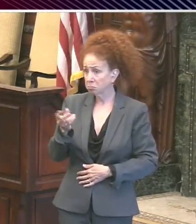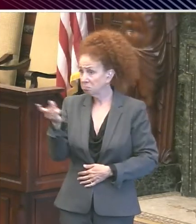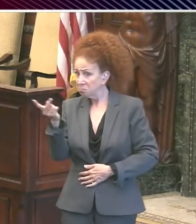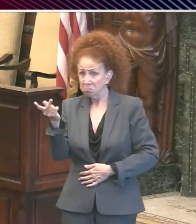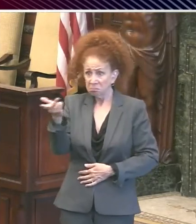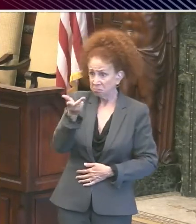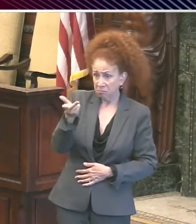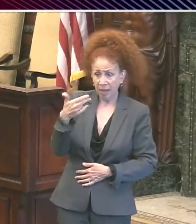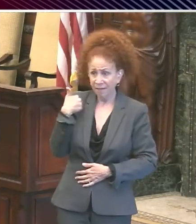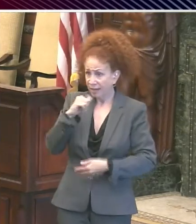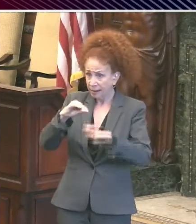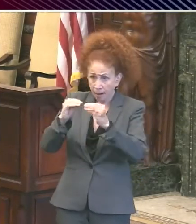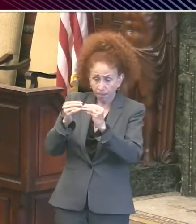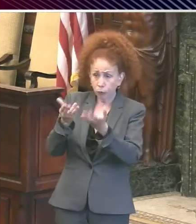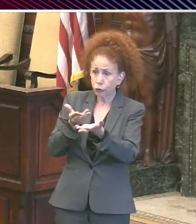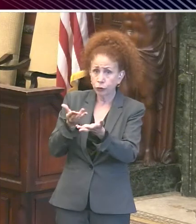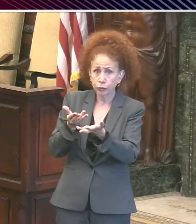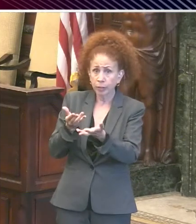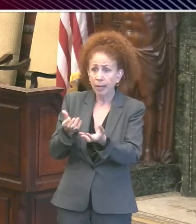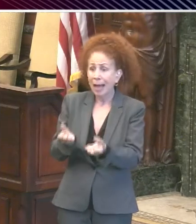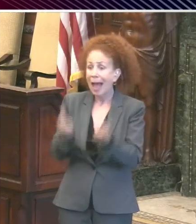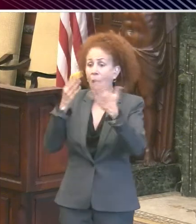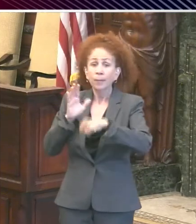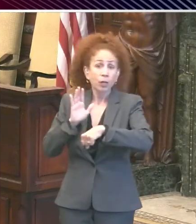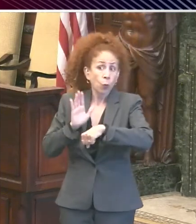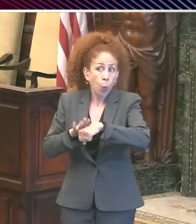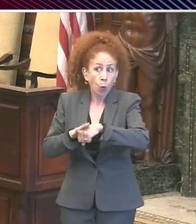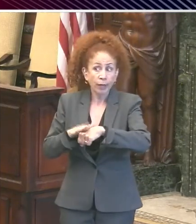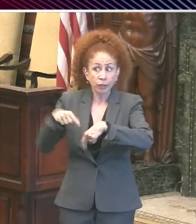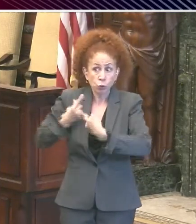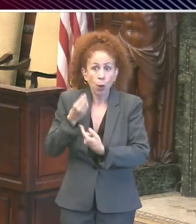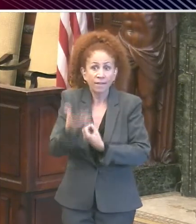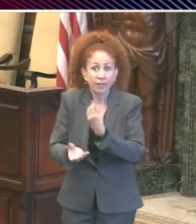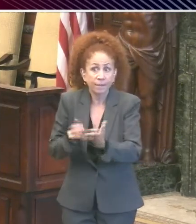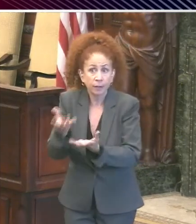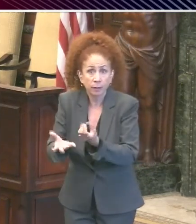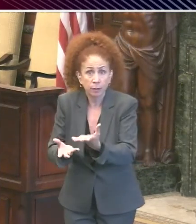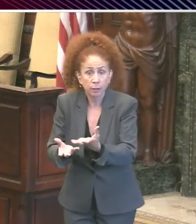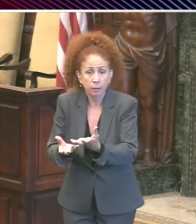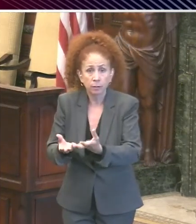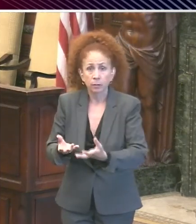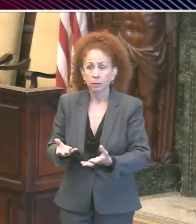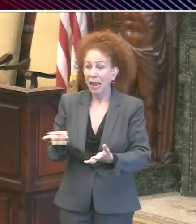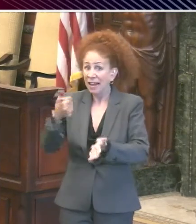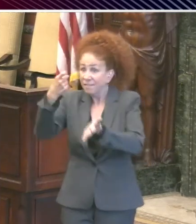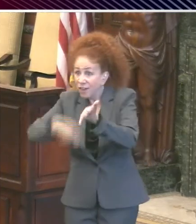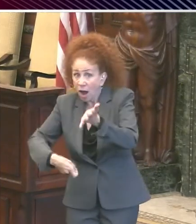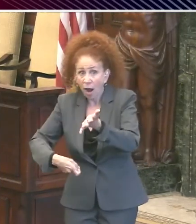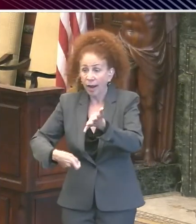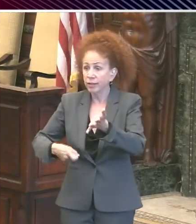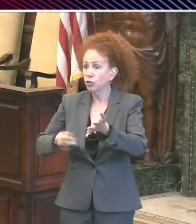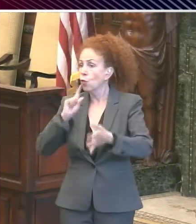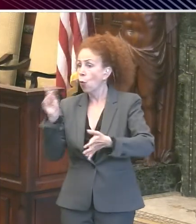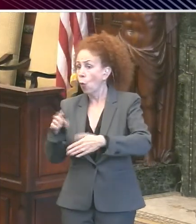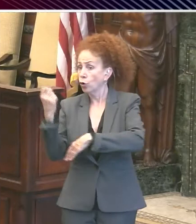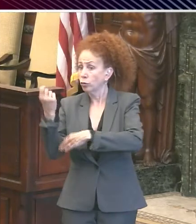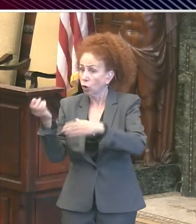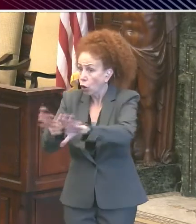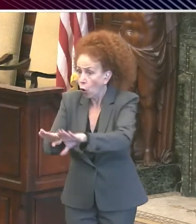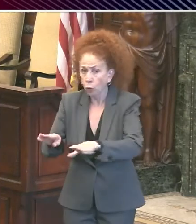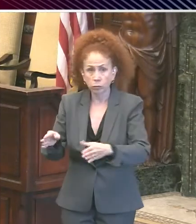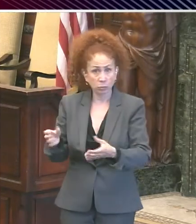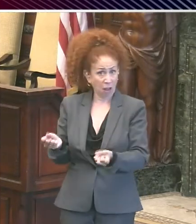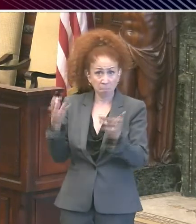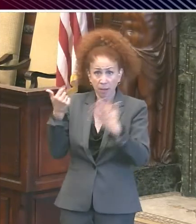or Mr. Abernathy, about how many warnings have been distributed or any fines or shutdown orders regarding